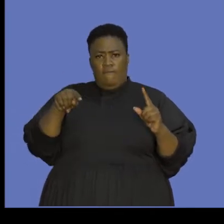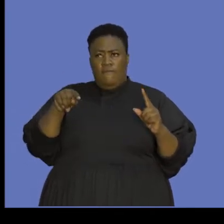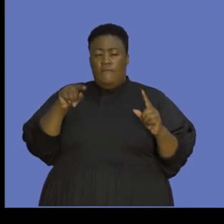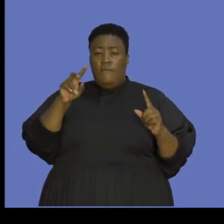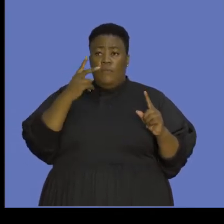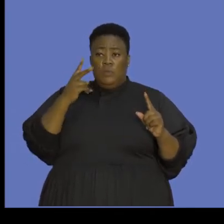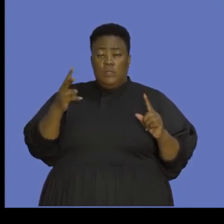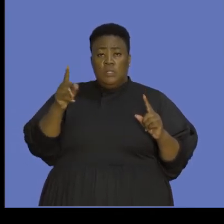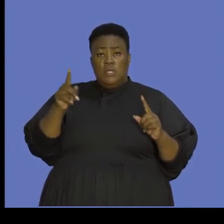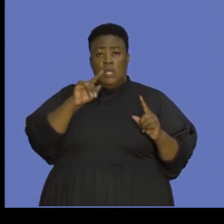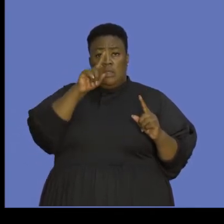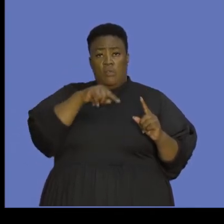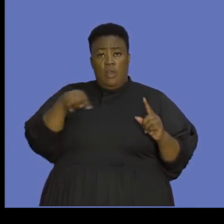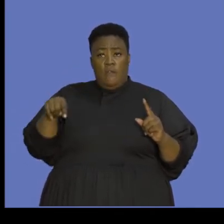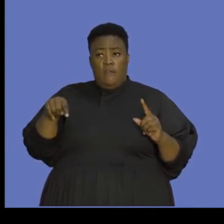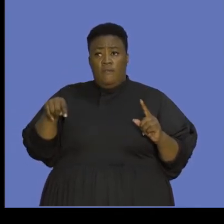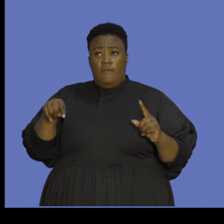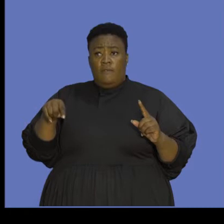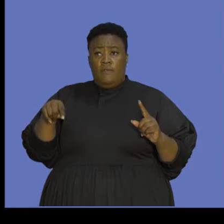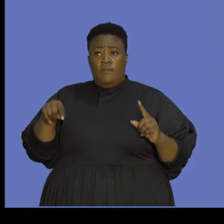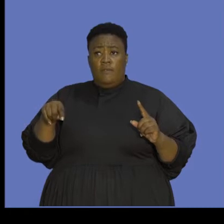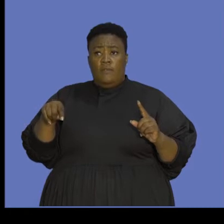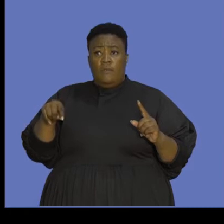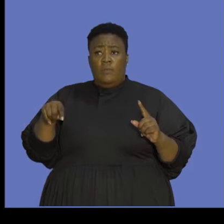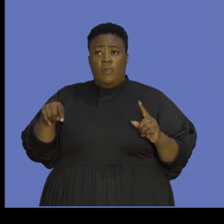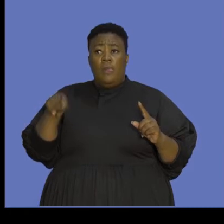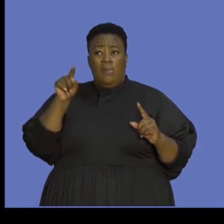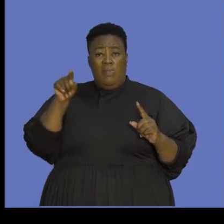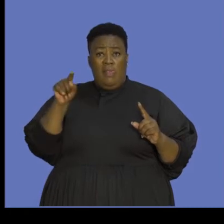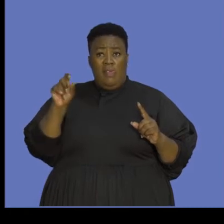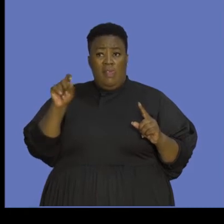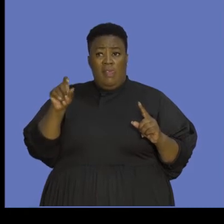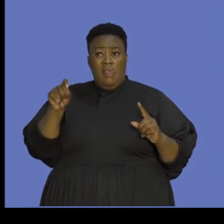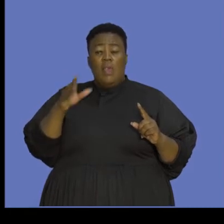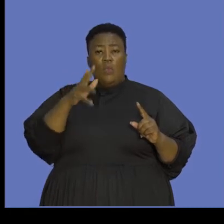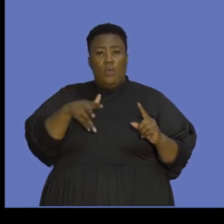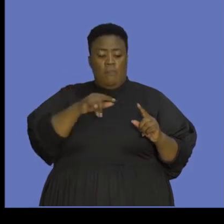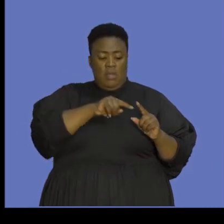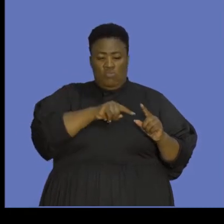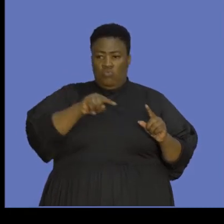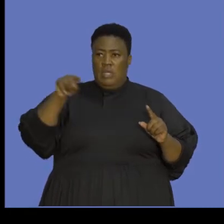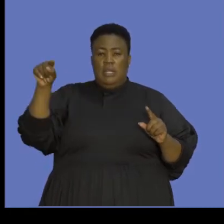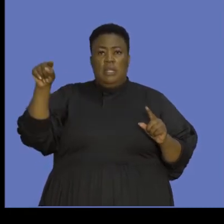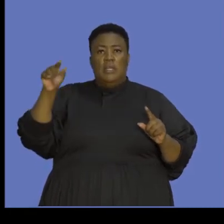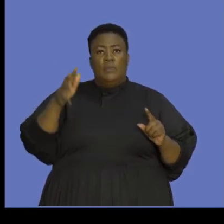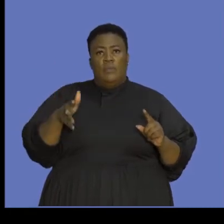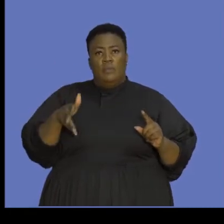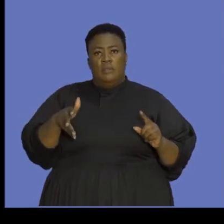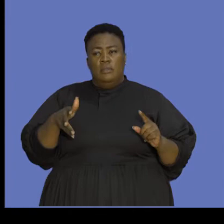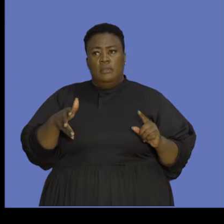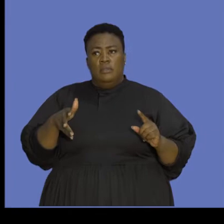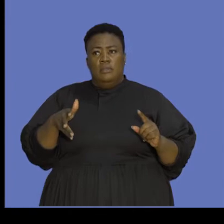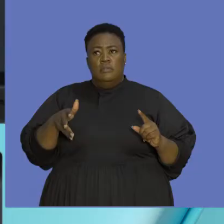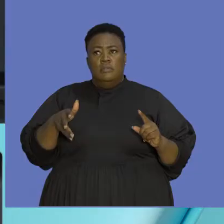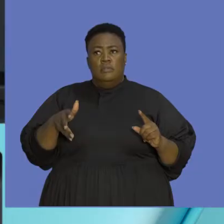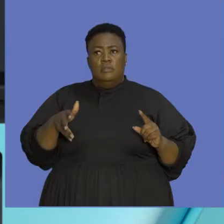when we look at this in terms of a graph, the graph will be a straight line.